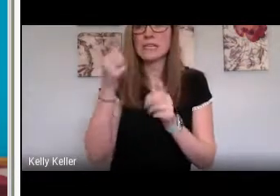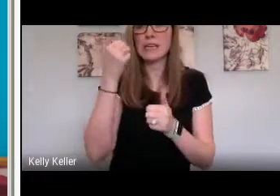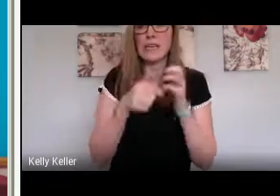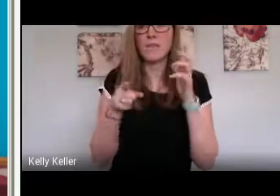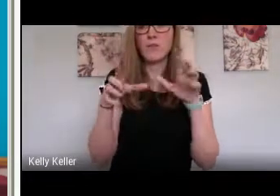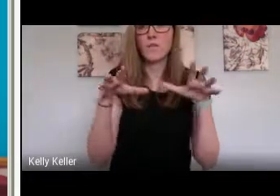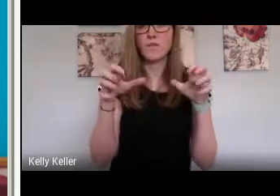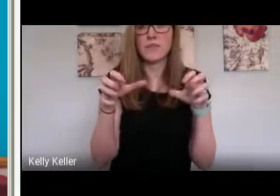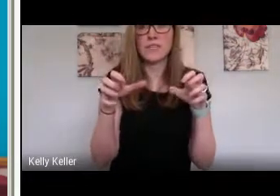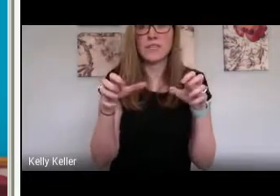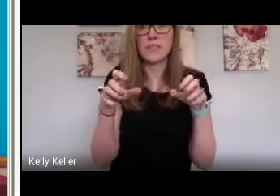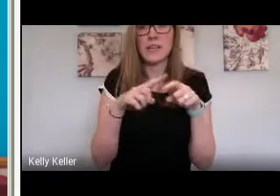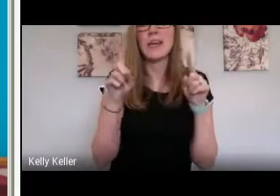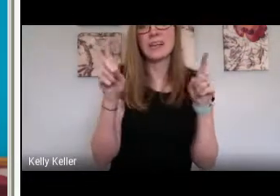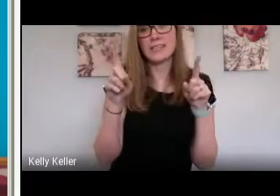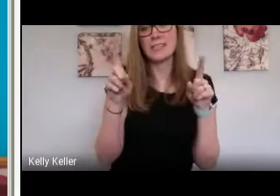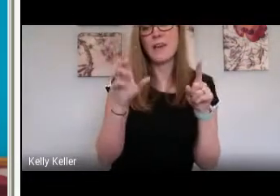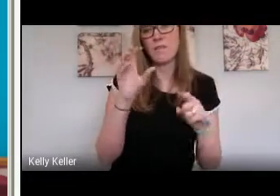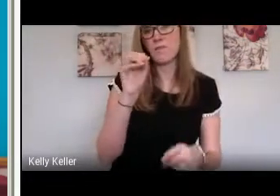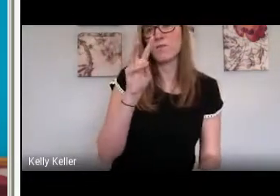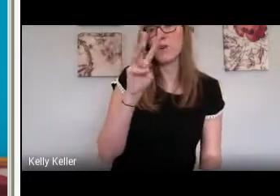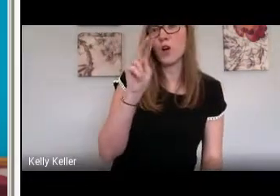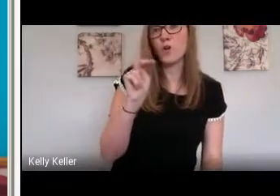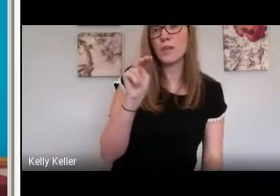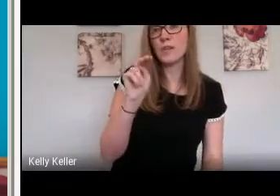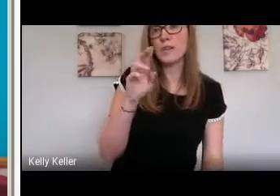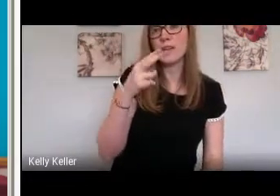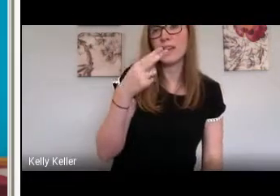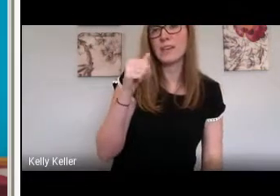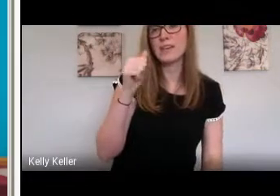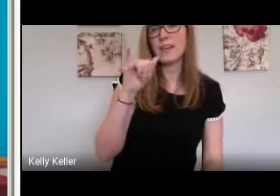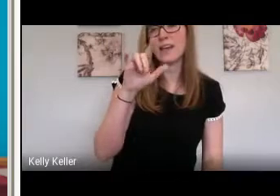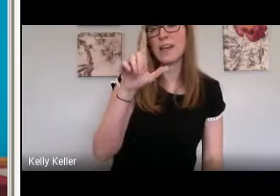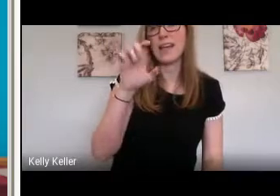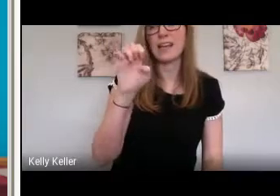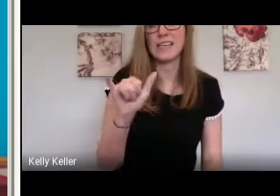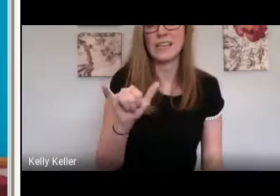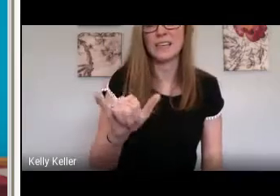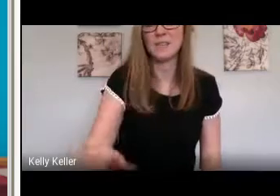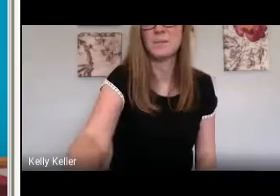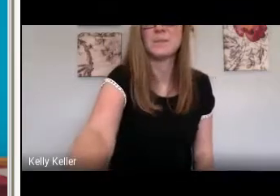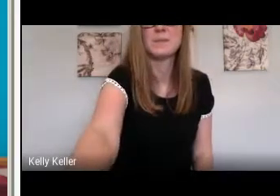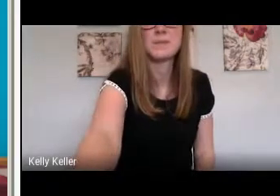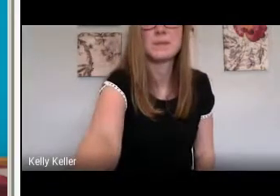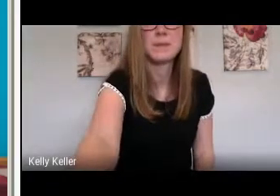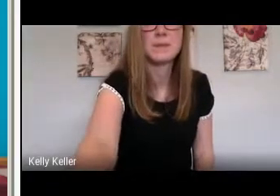rings the everyone freezes except for Owen and Haley